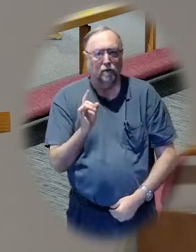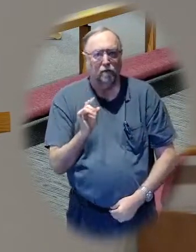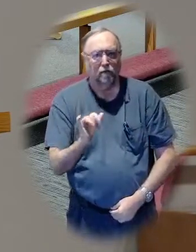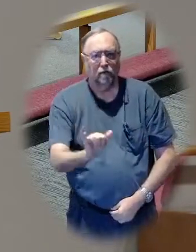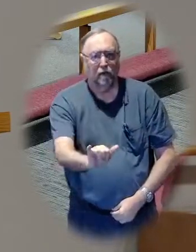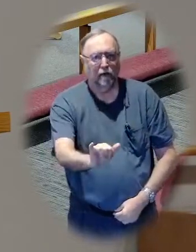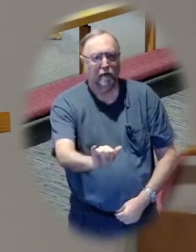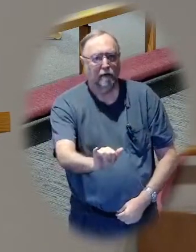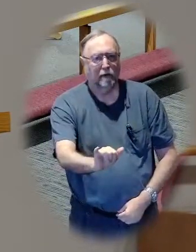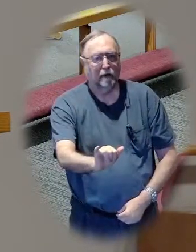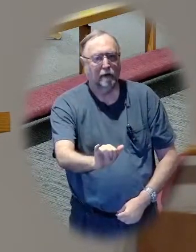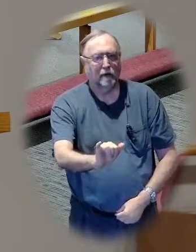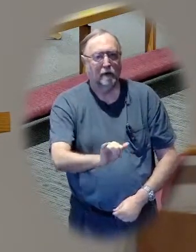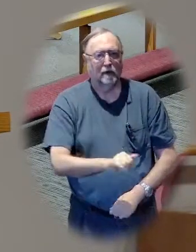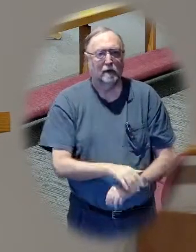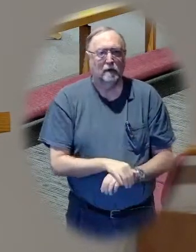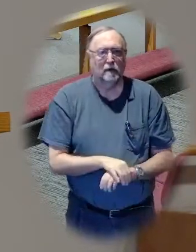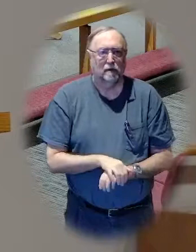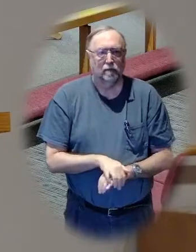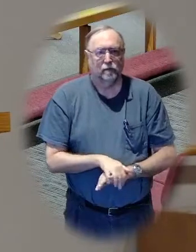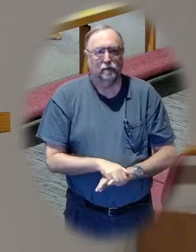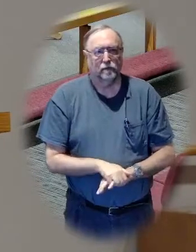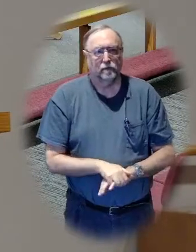That's something to look forward to, isn't it?